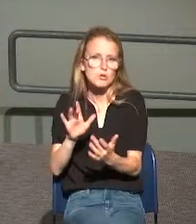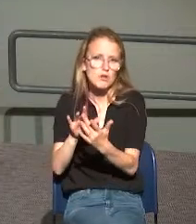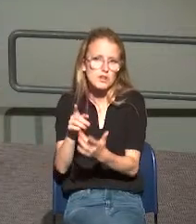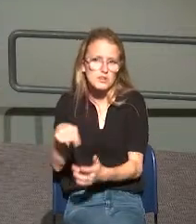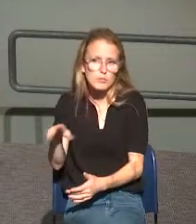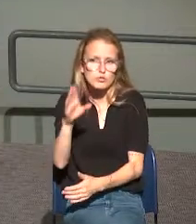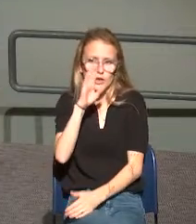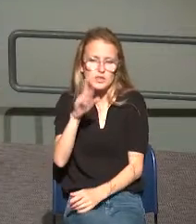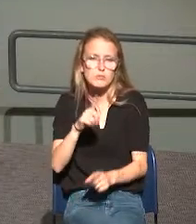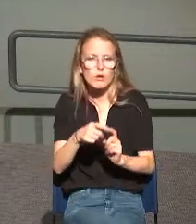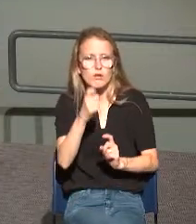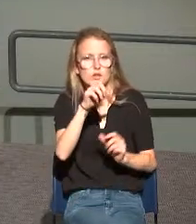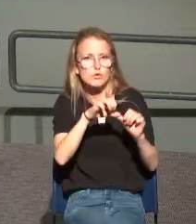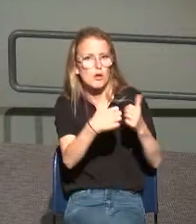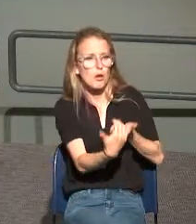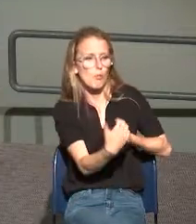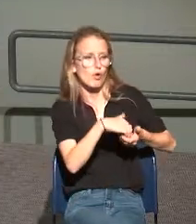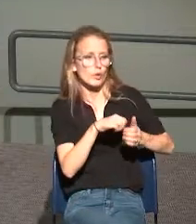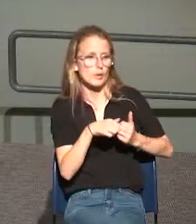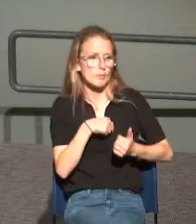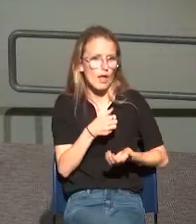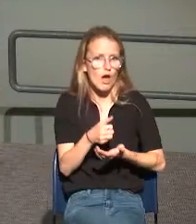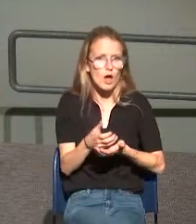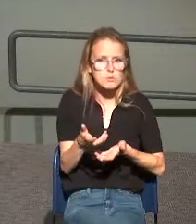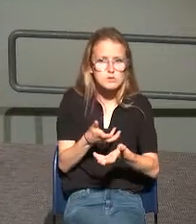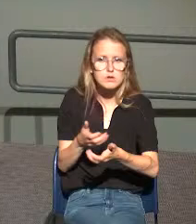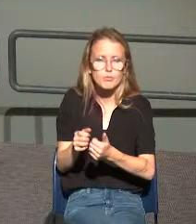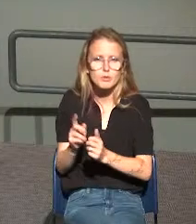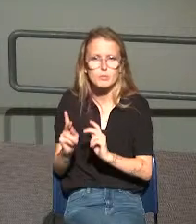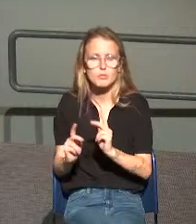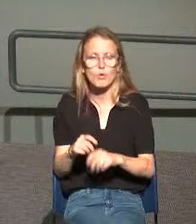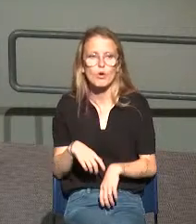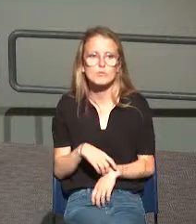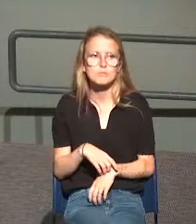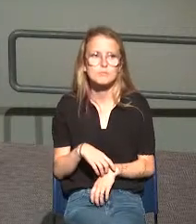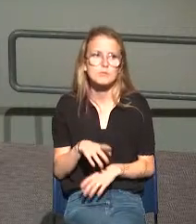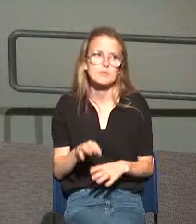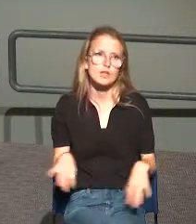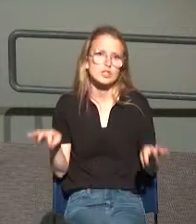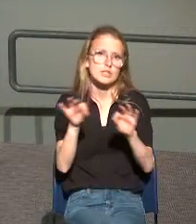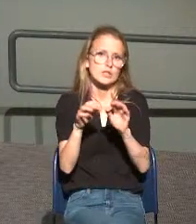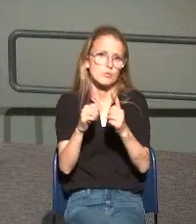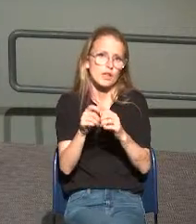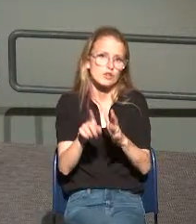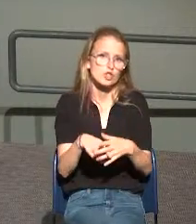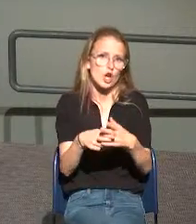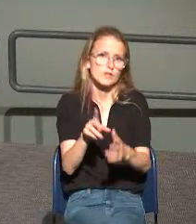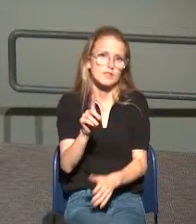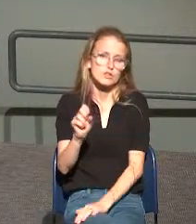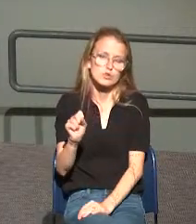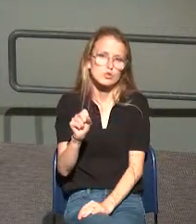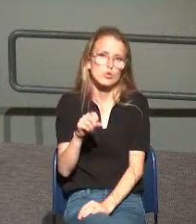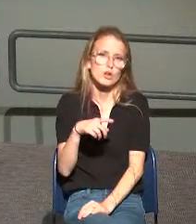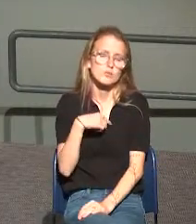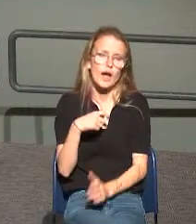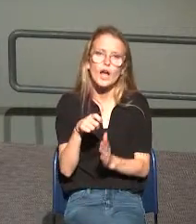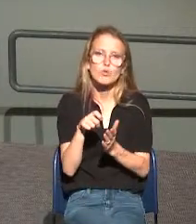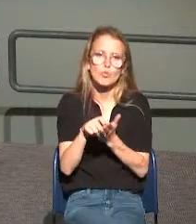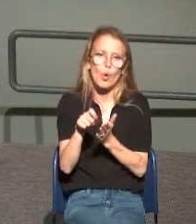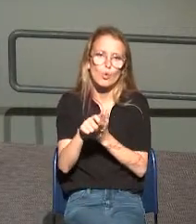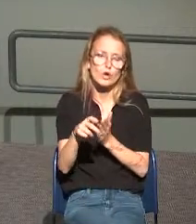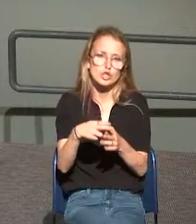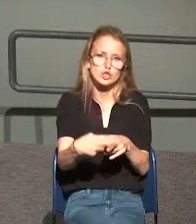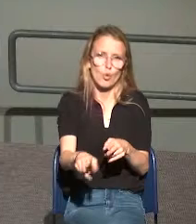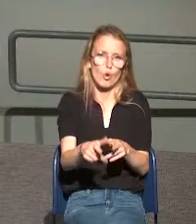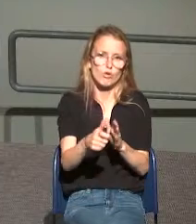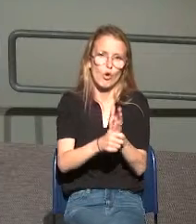they were very helpful. And especially things started out as Desert Storm, as you mentioned. I actually wrote a short article about the women